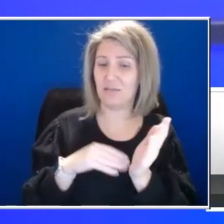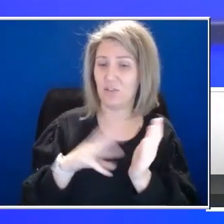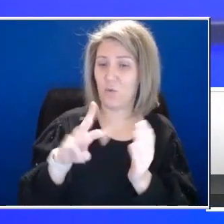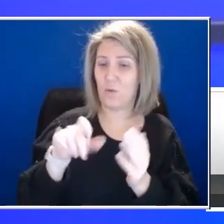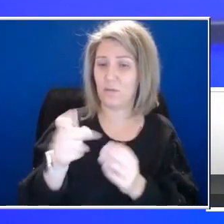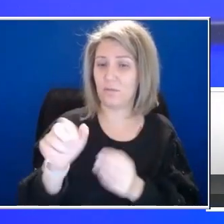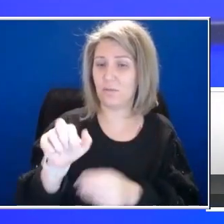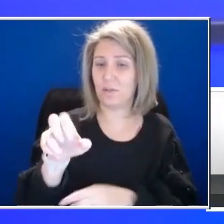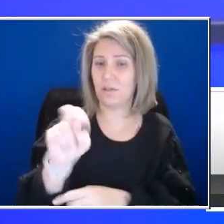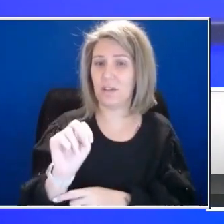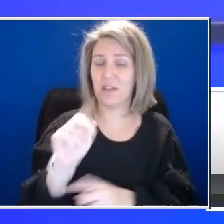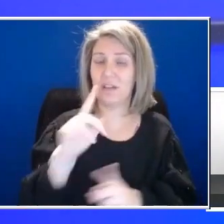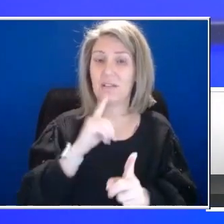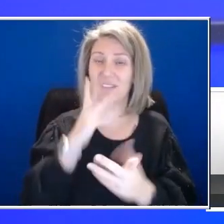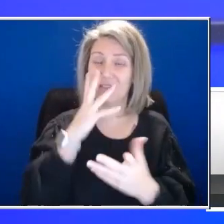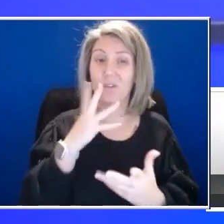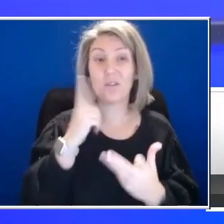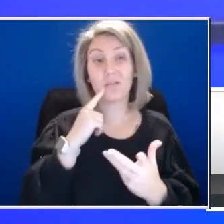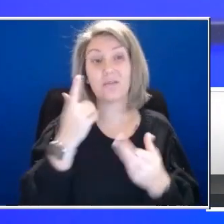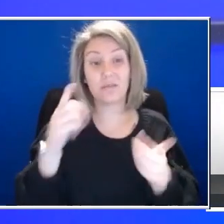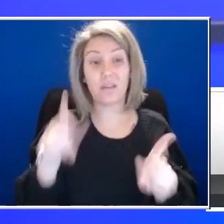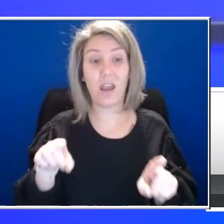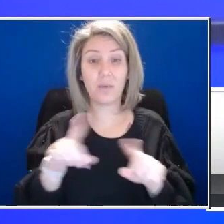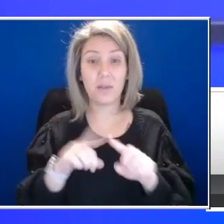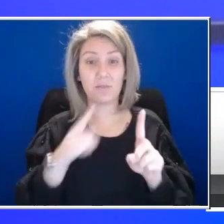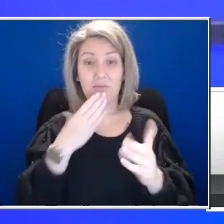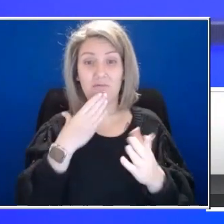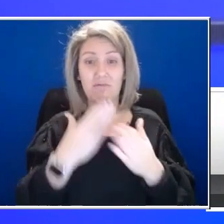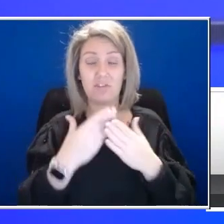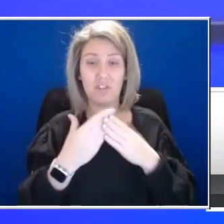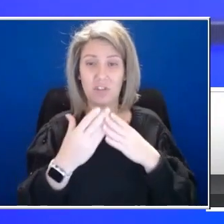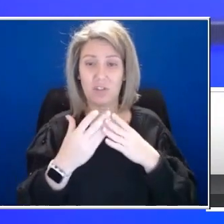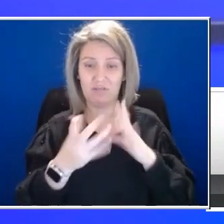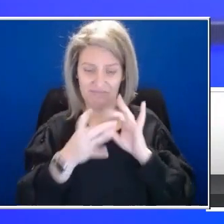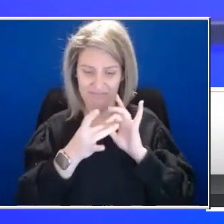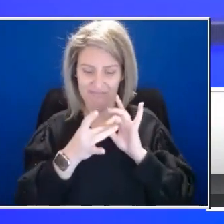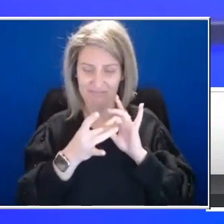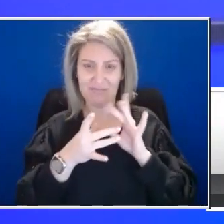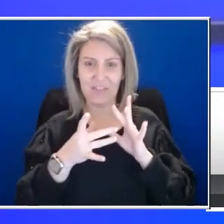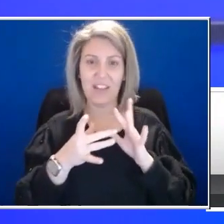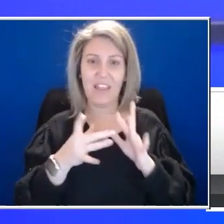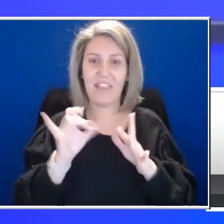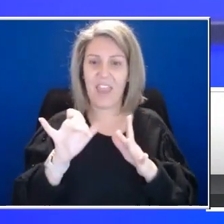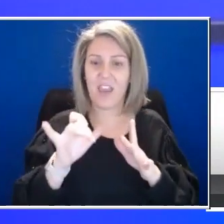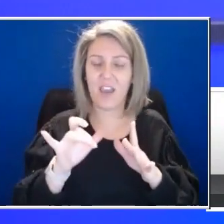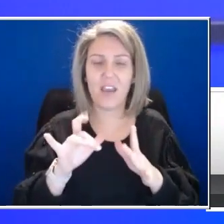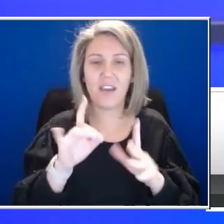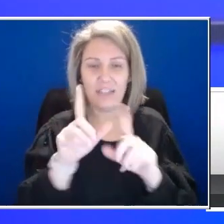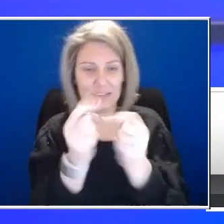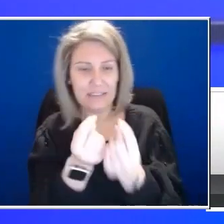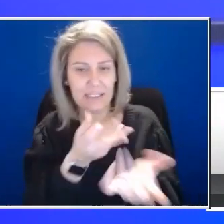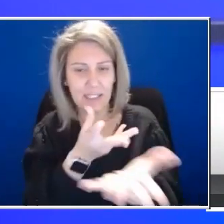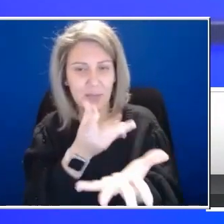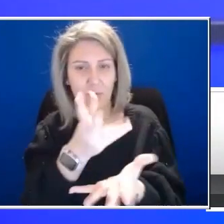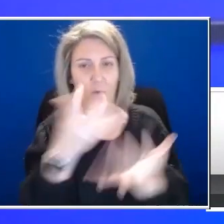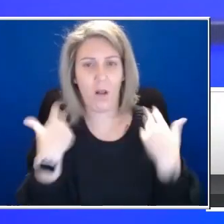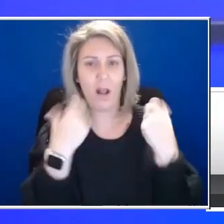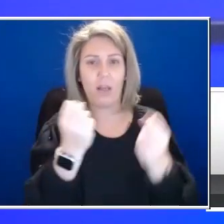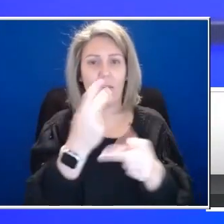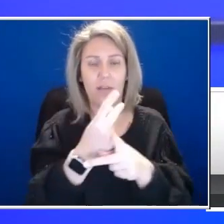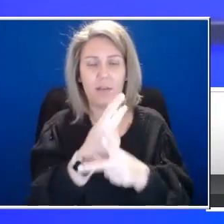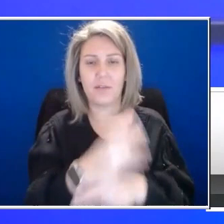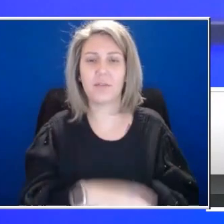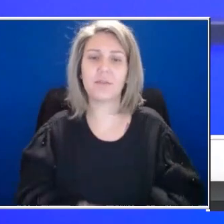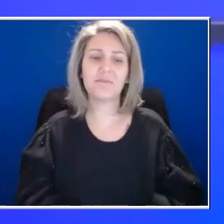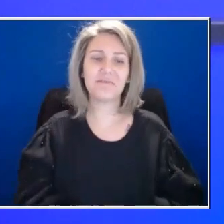unfortunate. It happens, but it is good to build that relationship and team, if you will, with your own healthcare. You know, there's